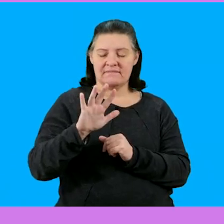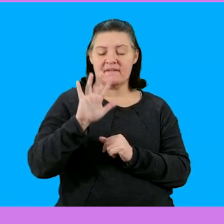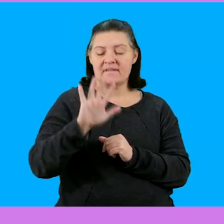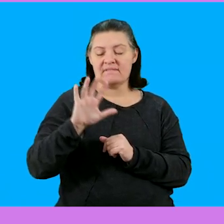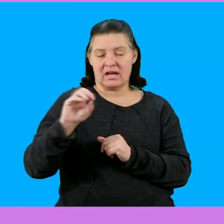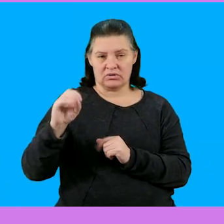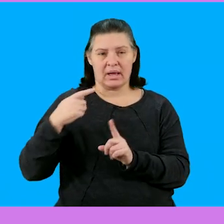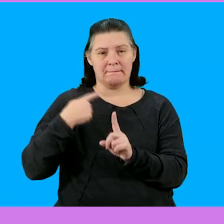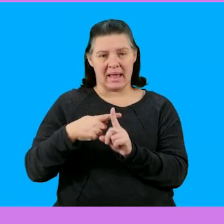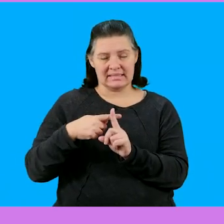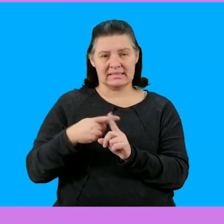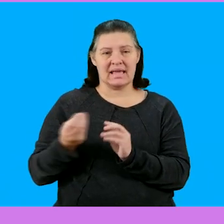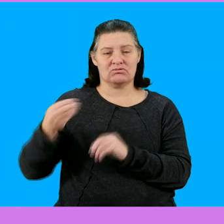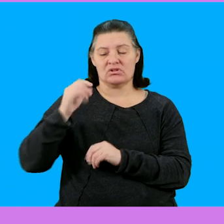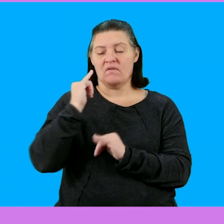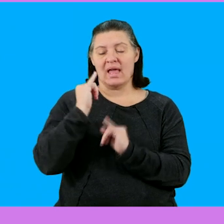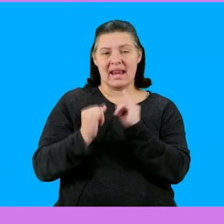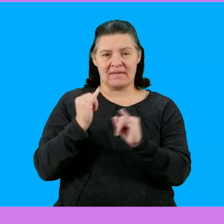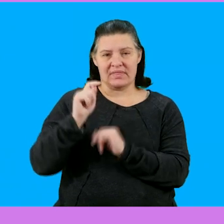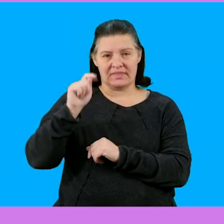185,500, plus the interest of